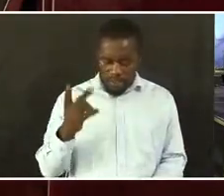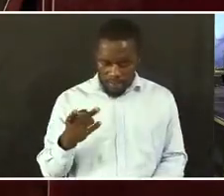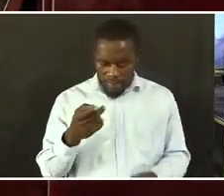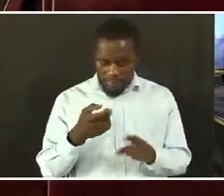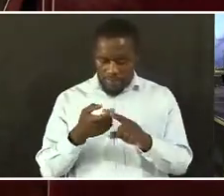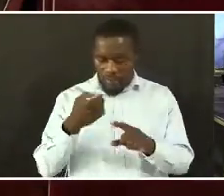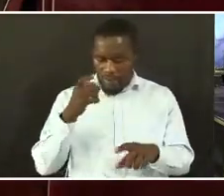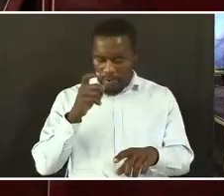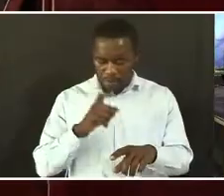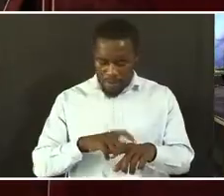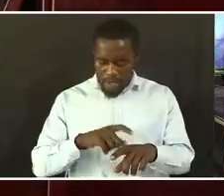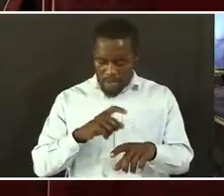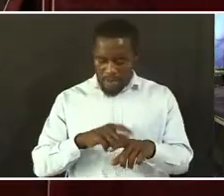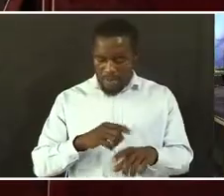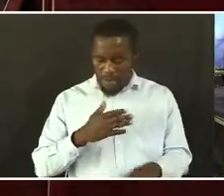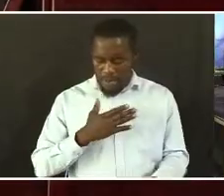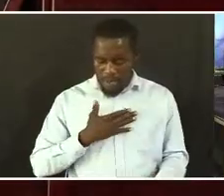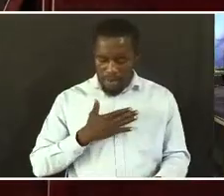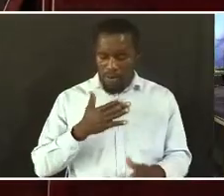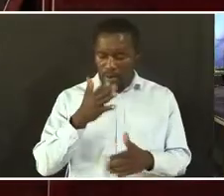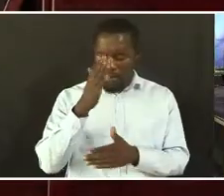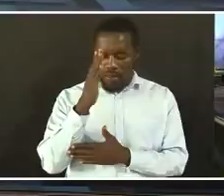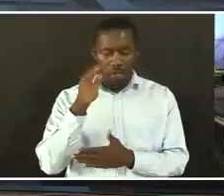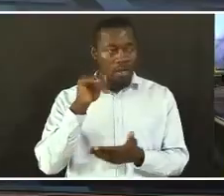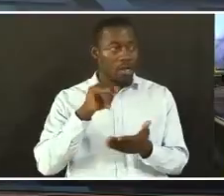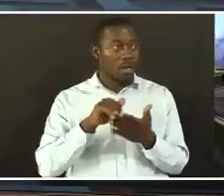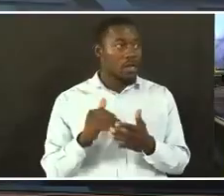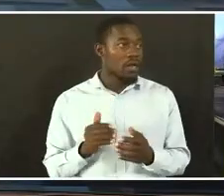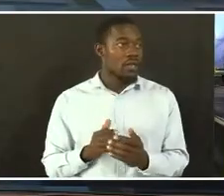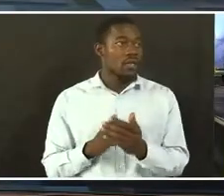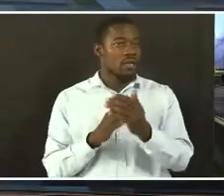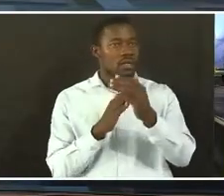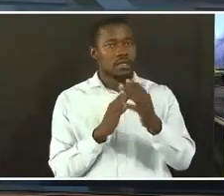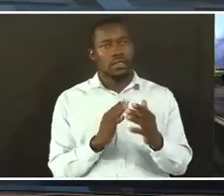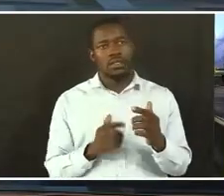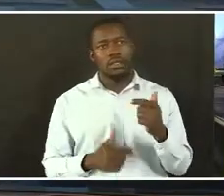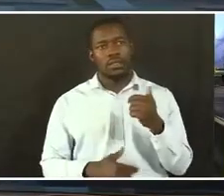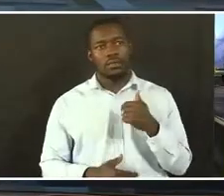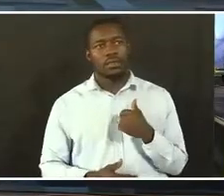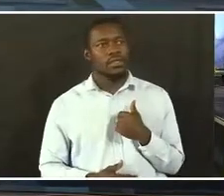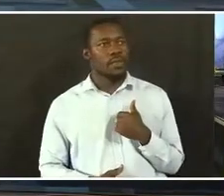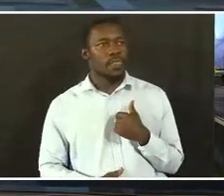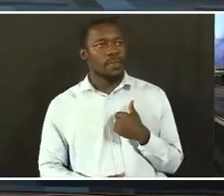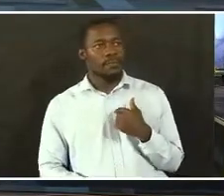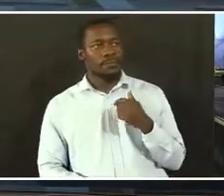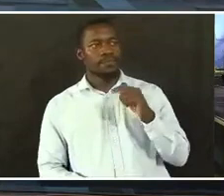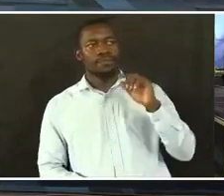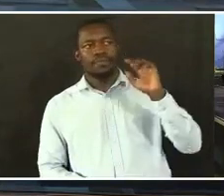see, since 'tis my God that leadeth me.